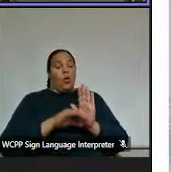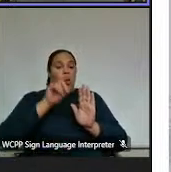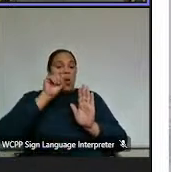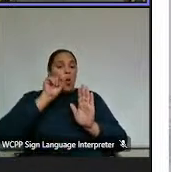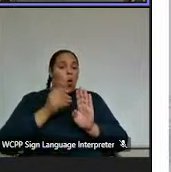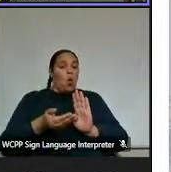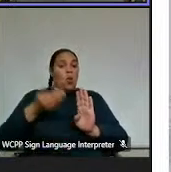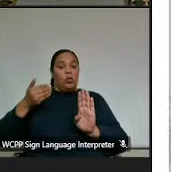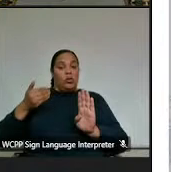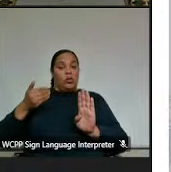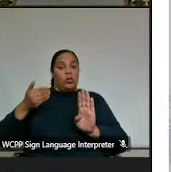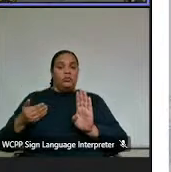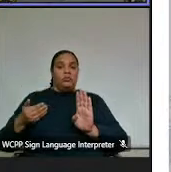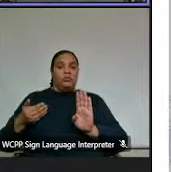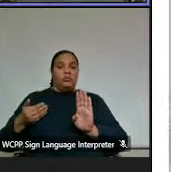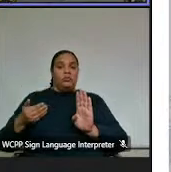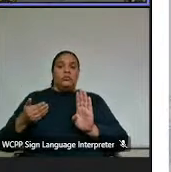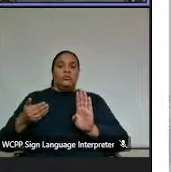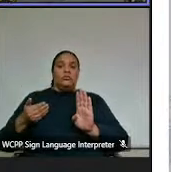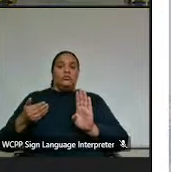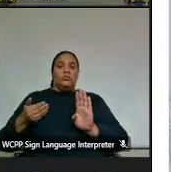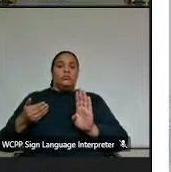predated